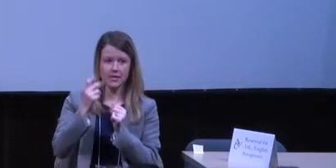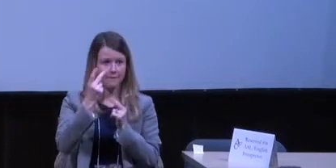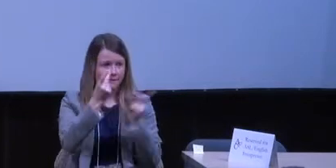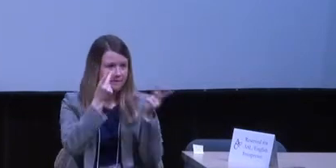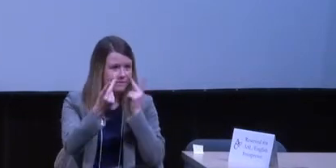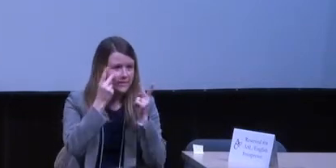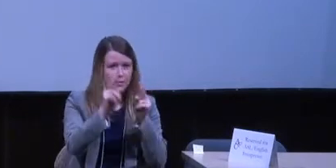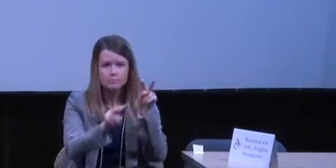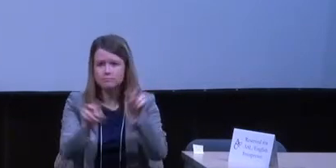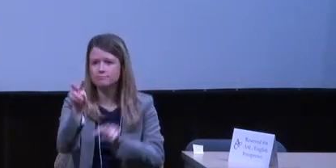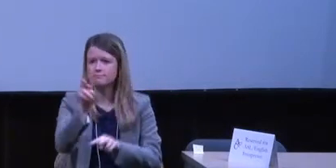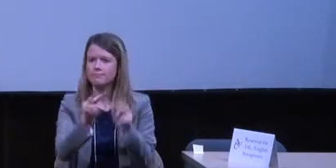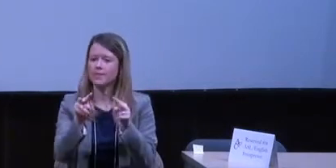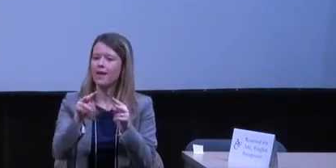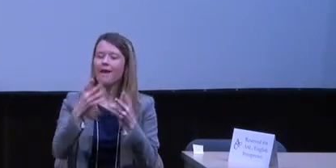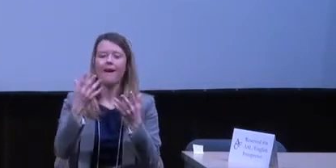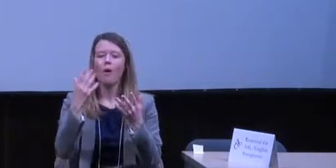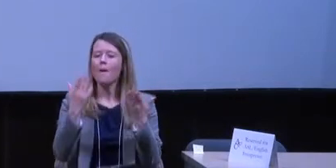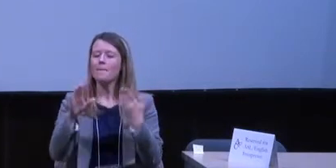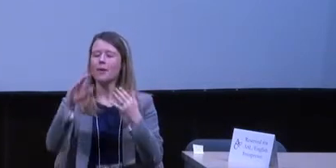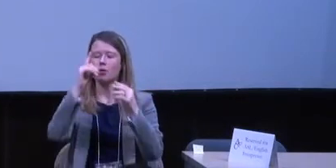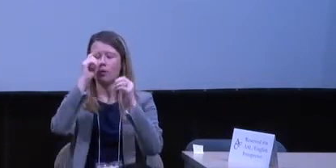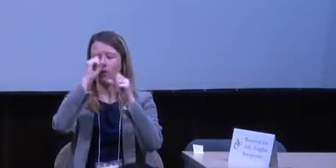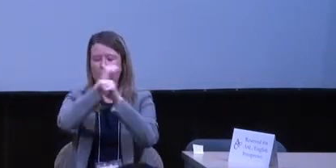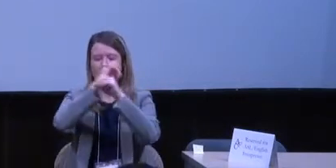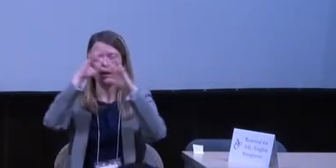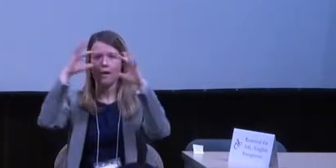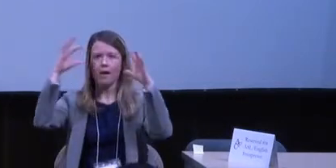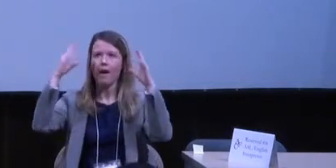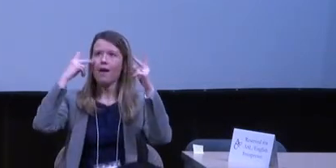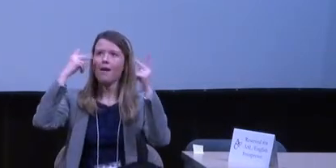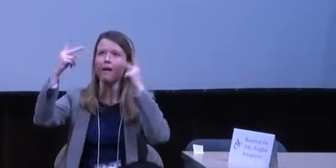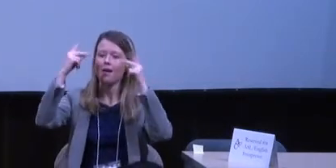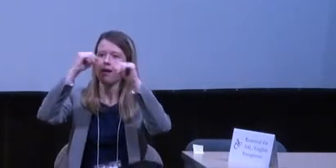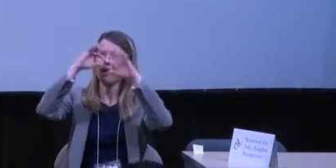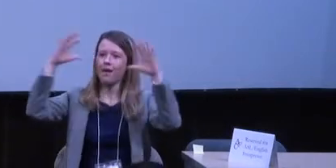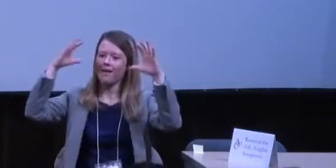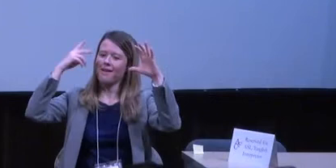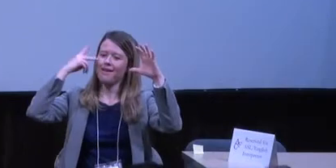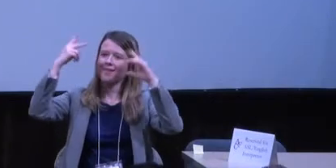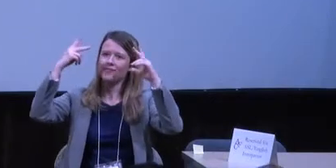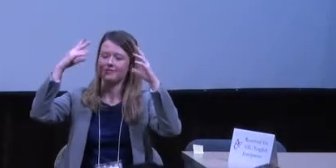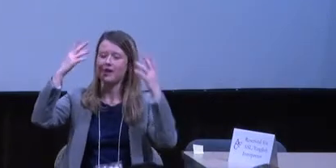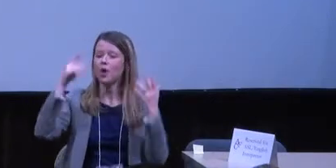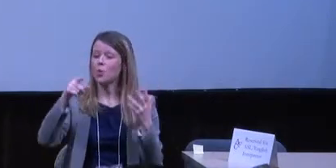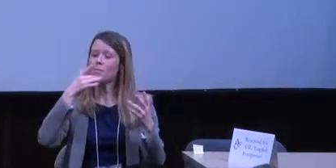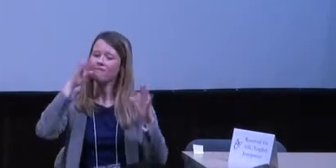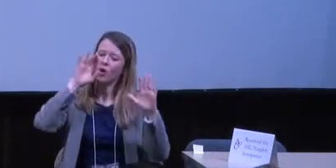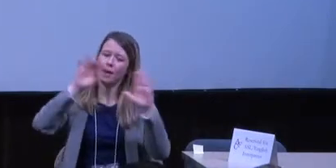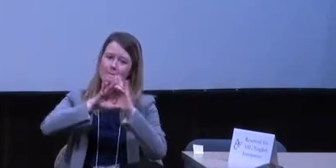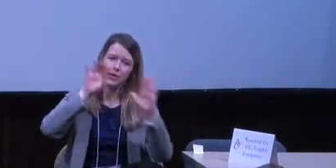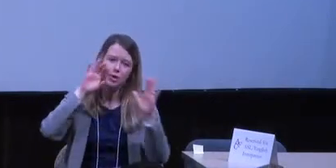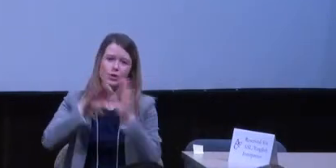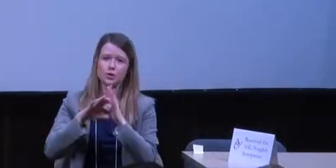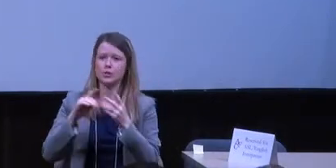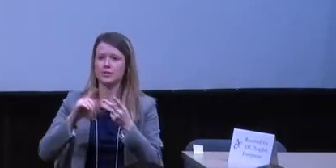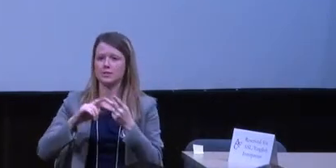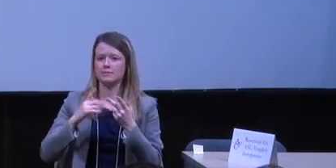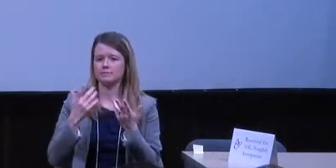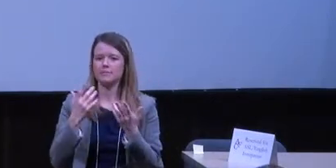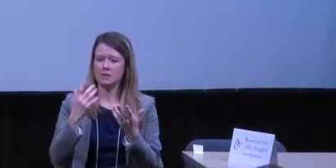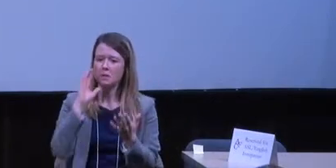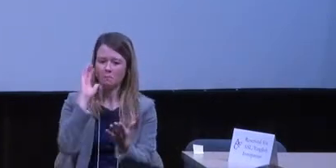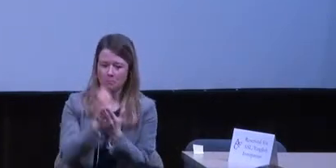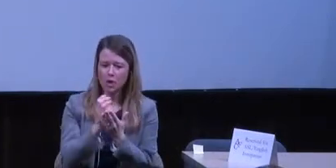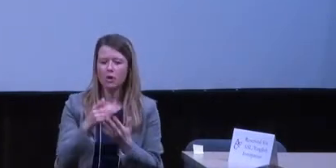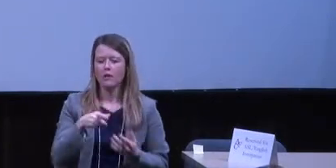visualize concepts in their mind. So they prefer things such as images, pictures,